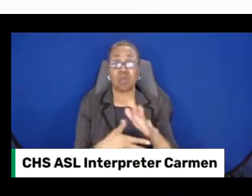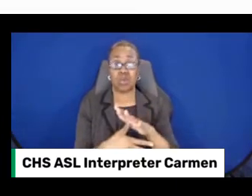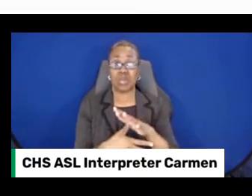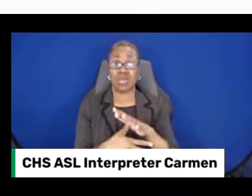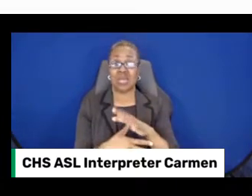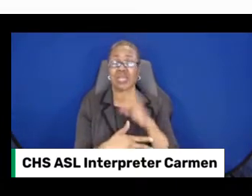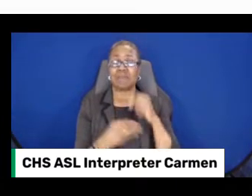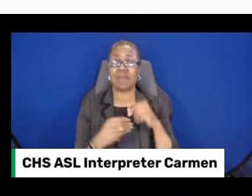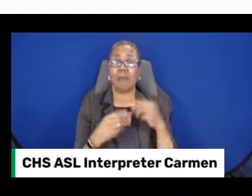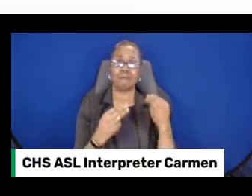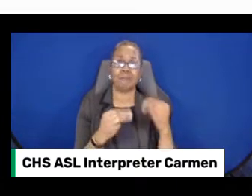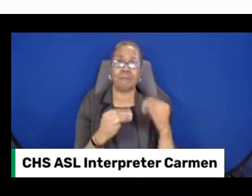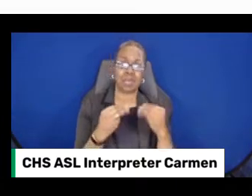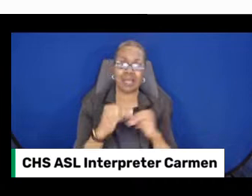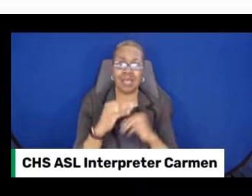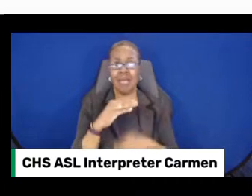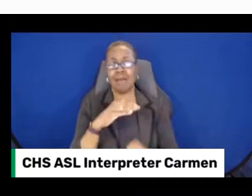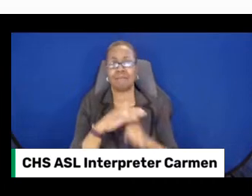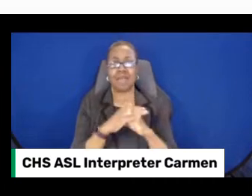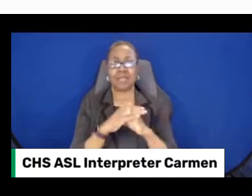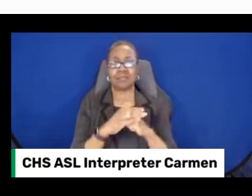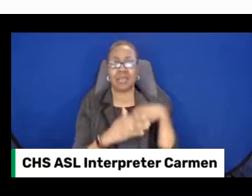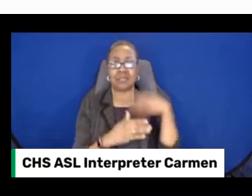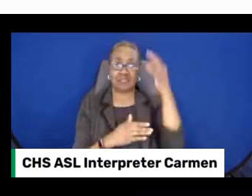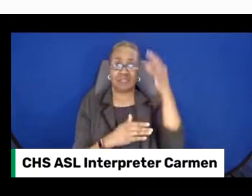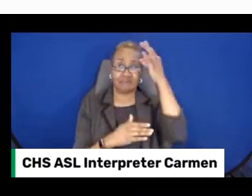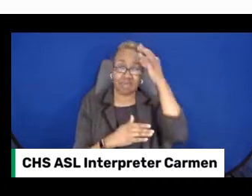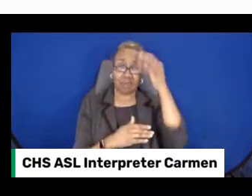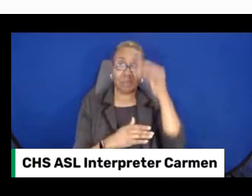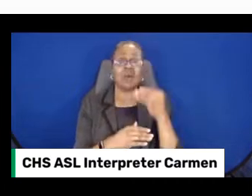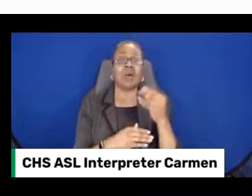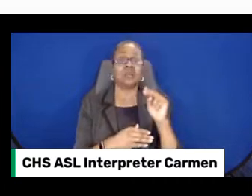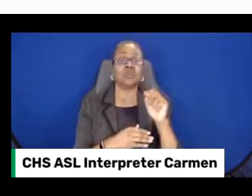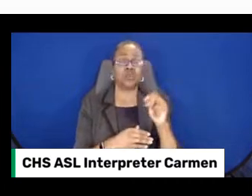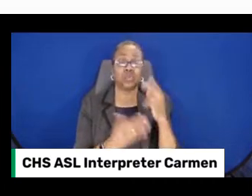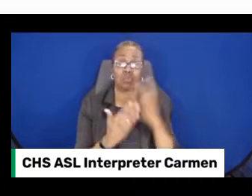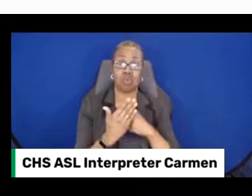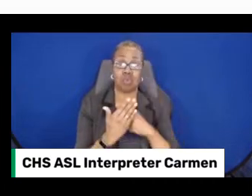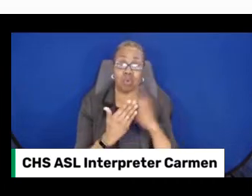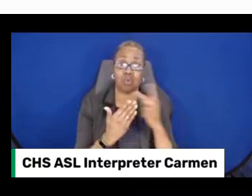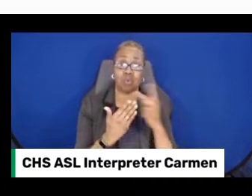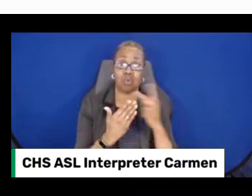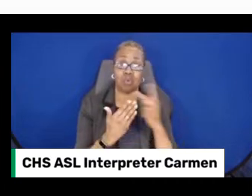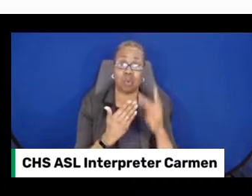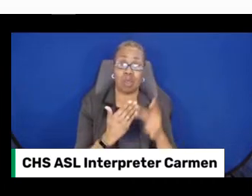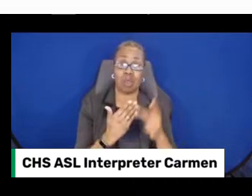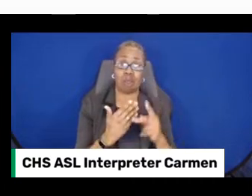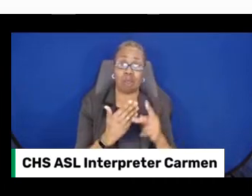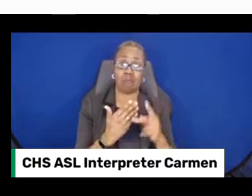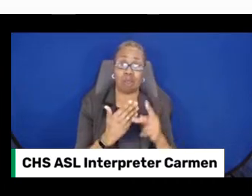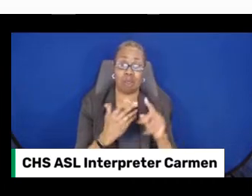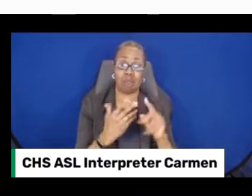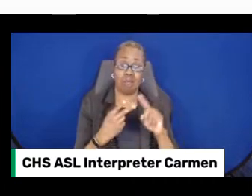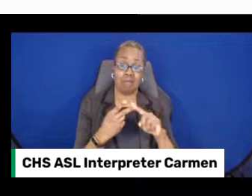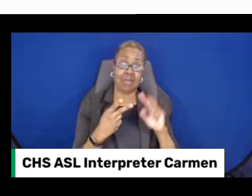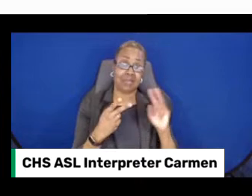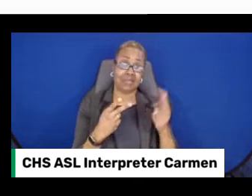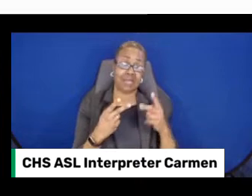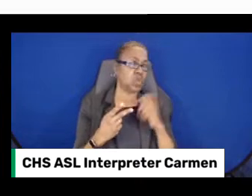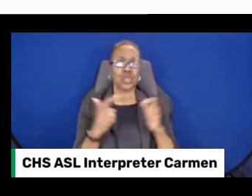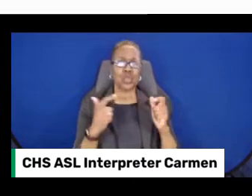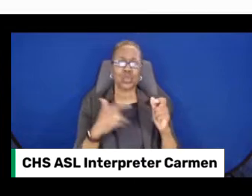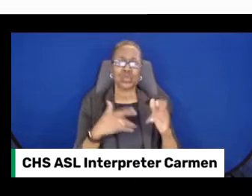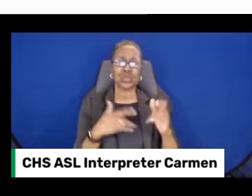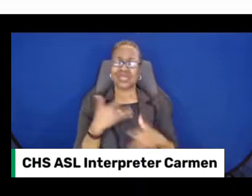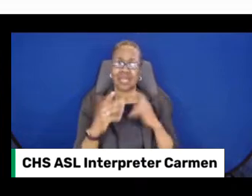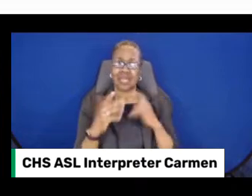nutrition programs. And my goodness, that second one is a huge and really exciting but challenging thing to think about. And so one of the things